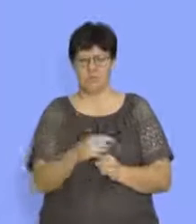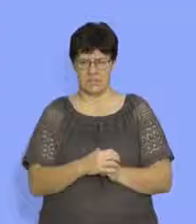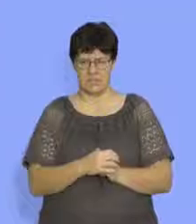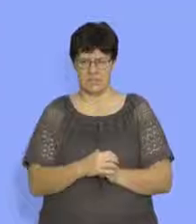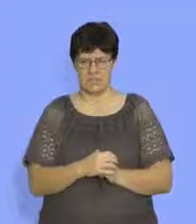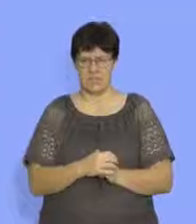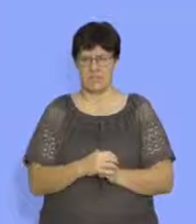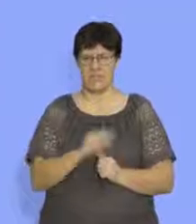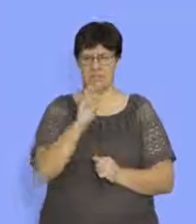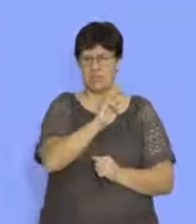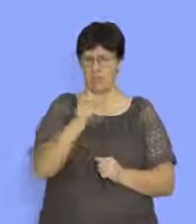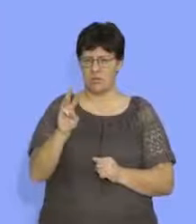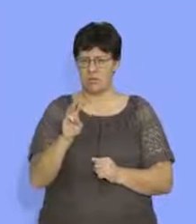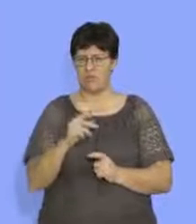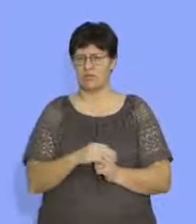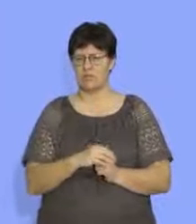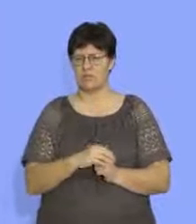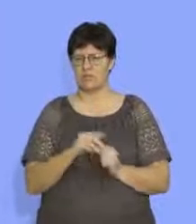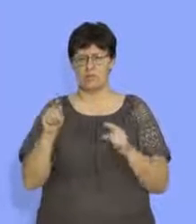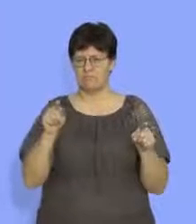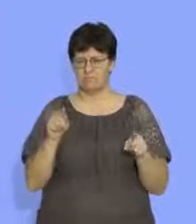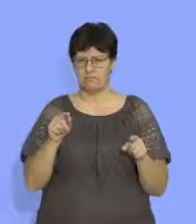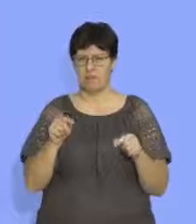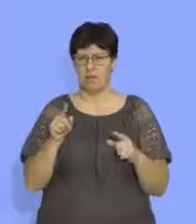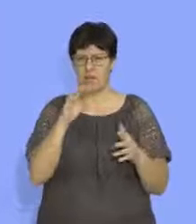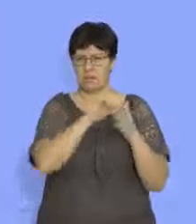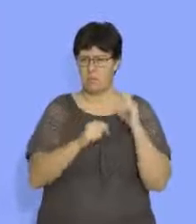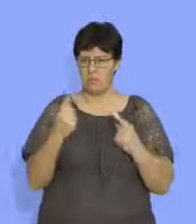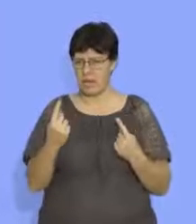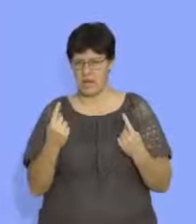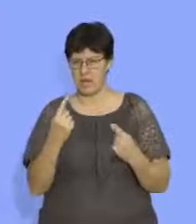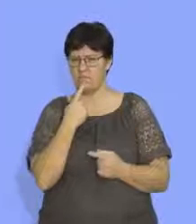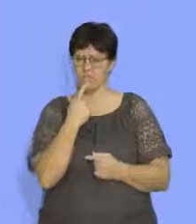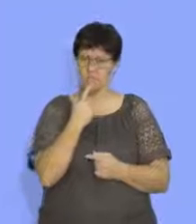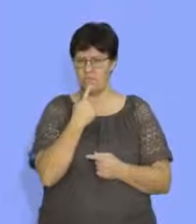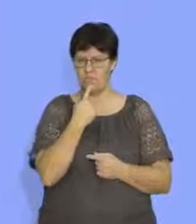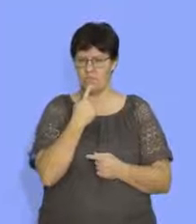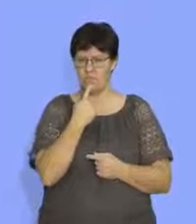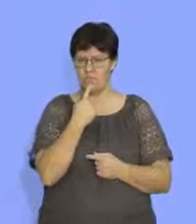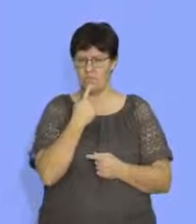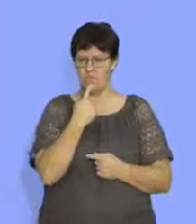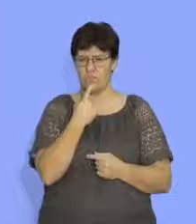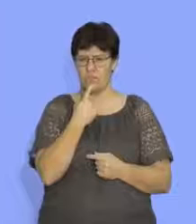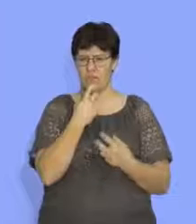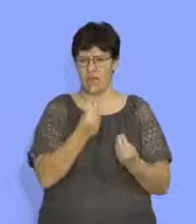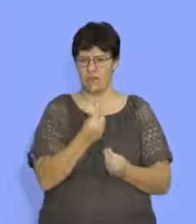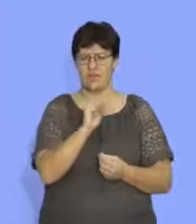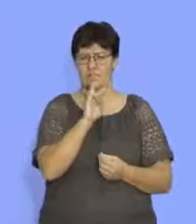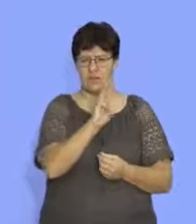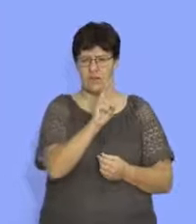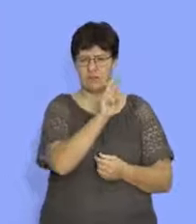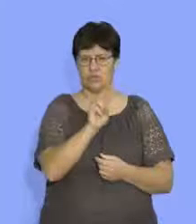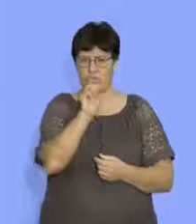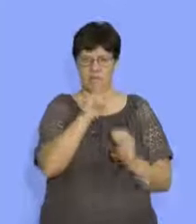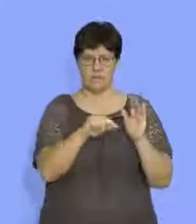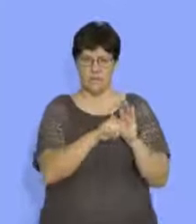is. The W and the W will be 2W squared. You subtract 1. So it means I'm going to have